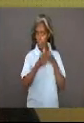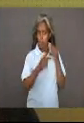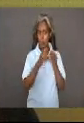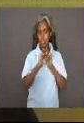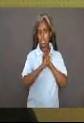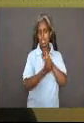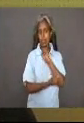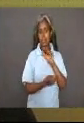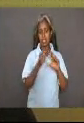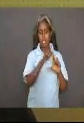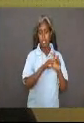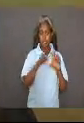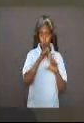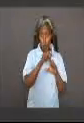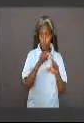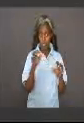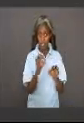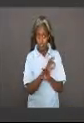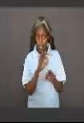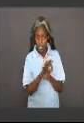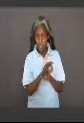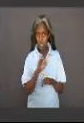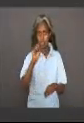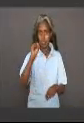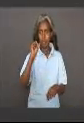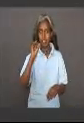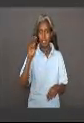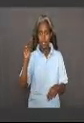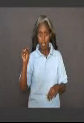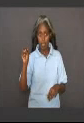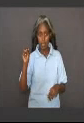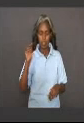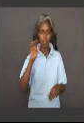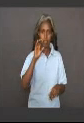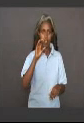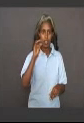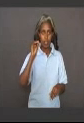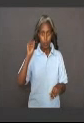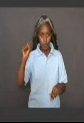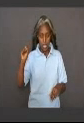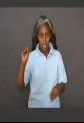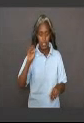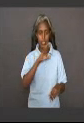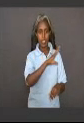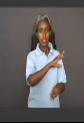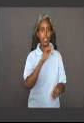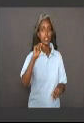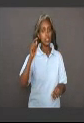basic trigonometric functions, sine, cosine, and